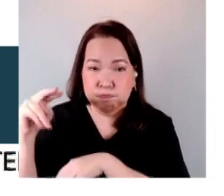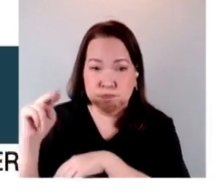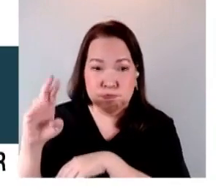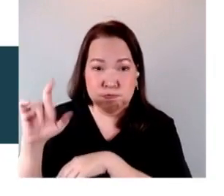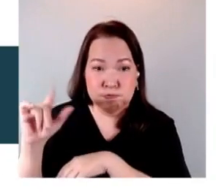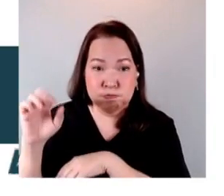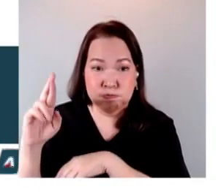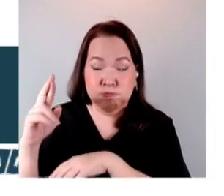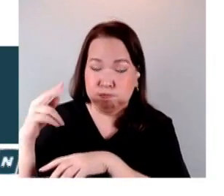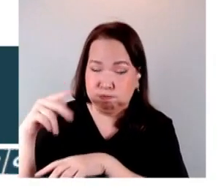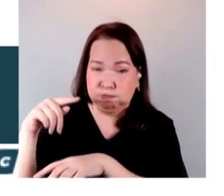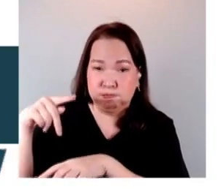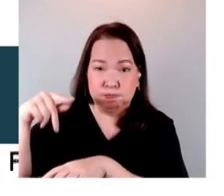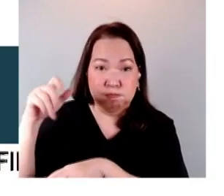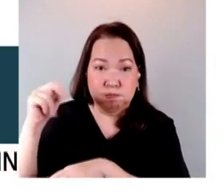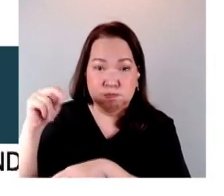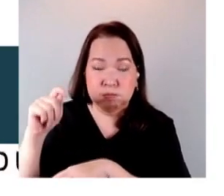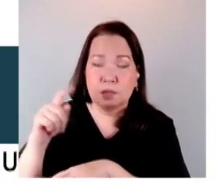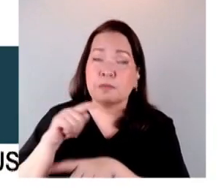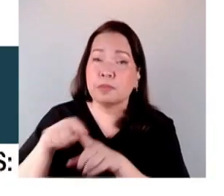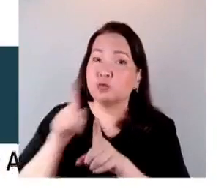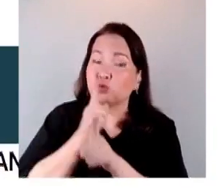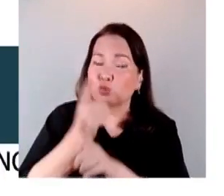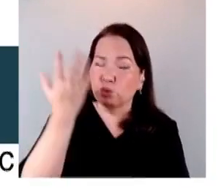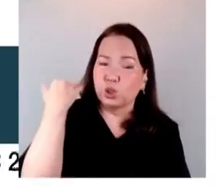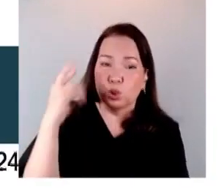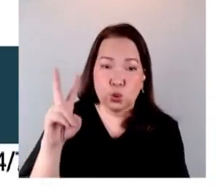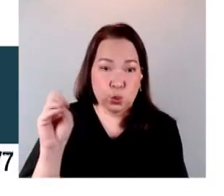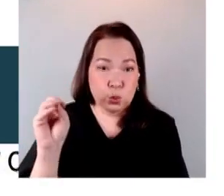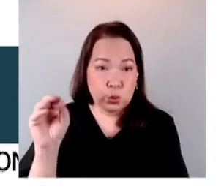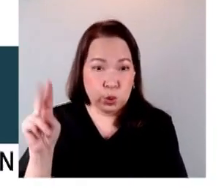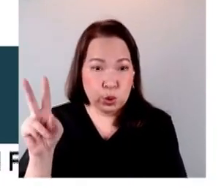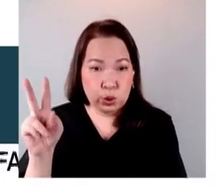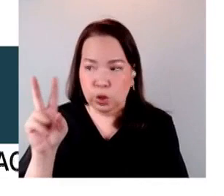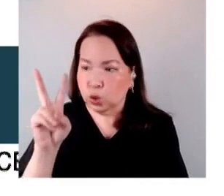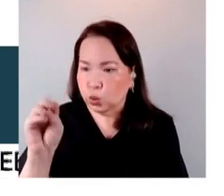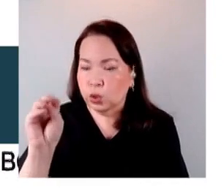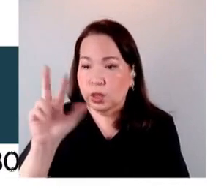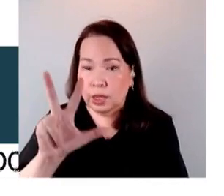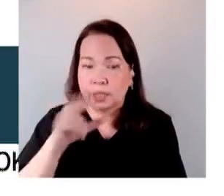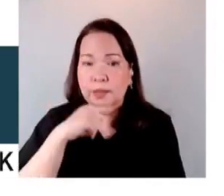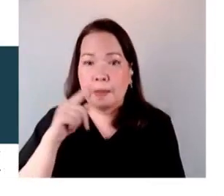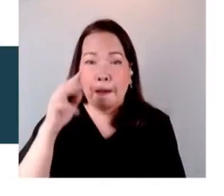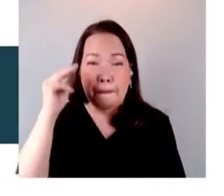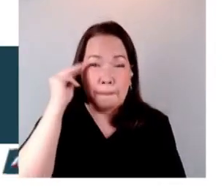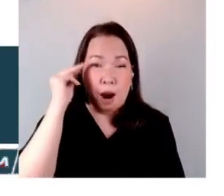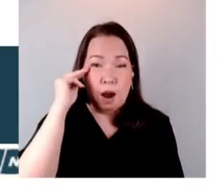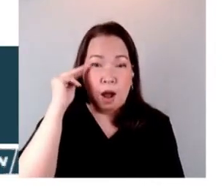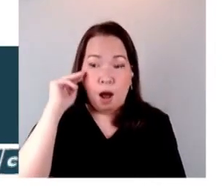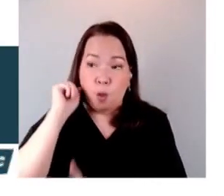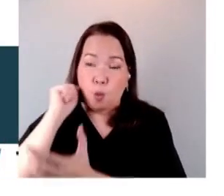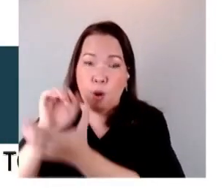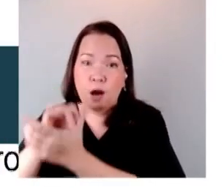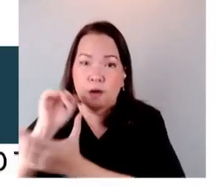Philippine Supreme Court said that the Marcos spouses hid stolen money,